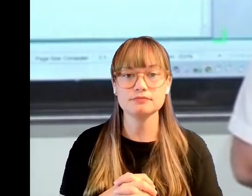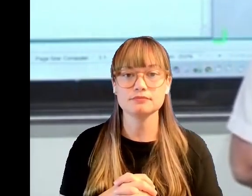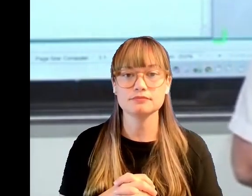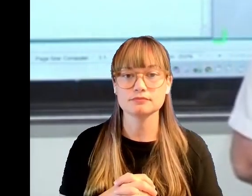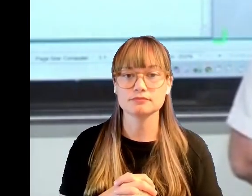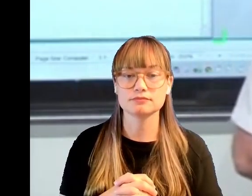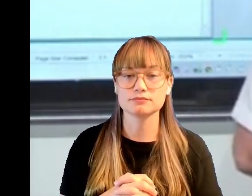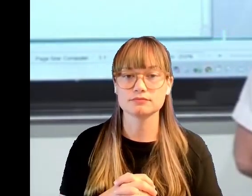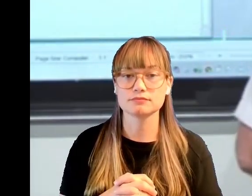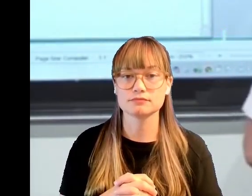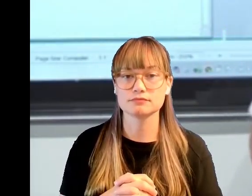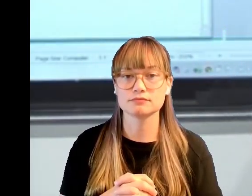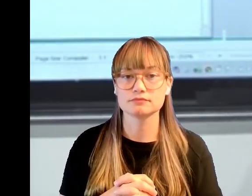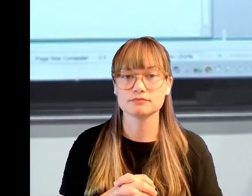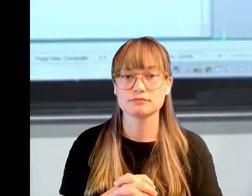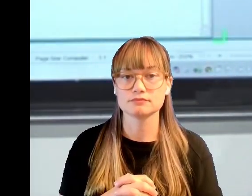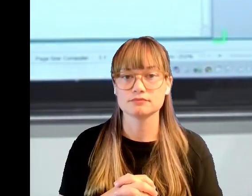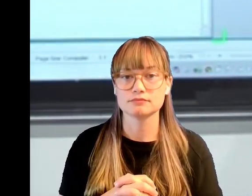let's look at